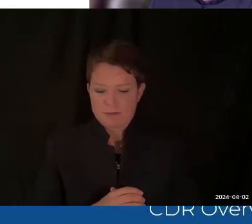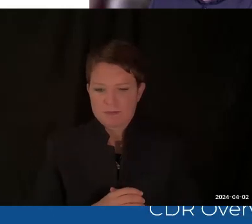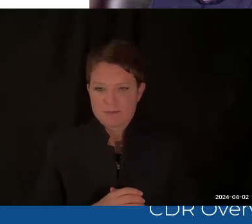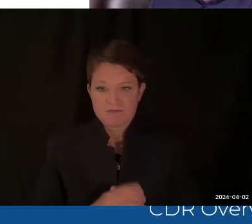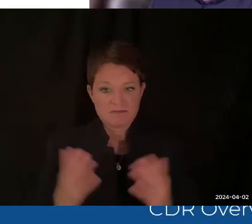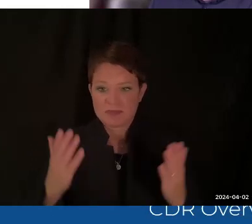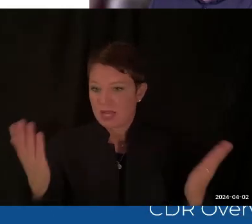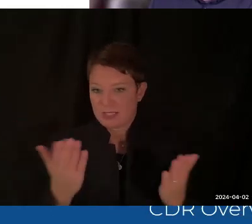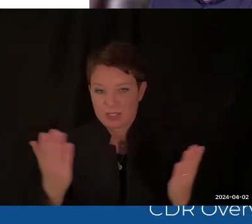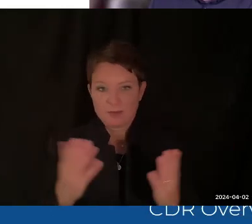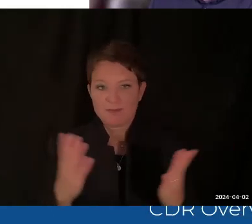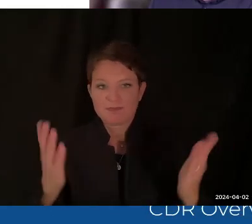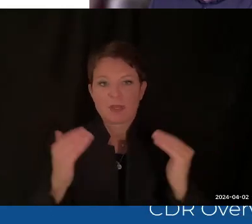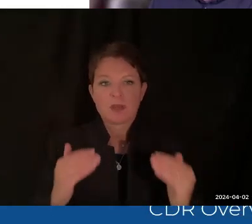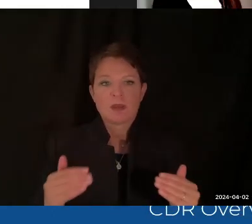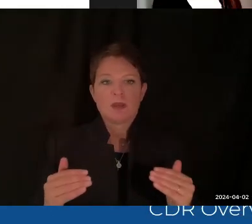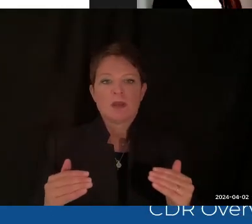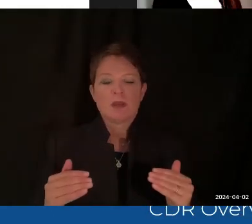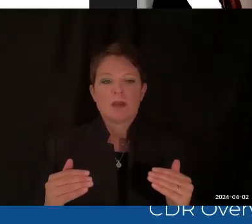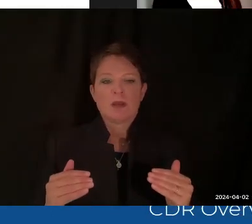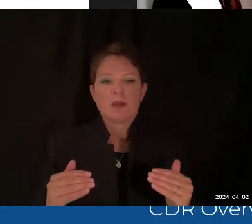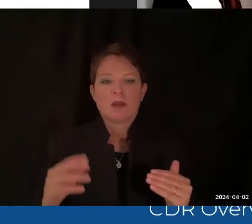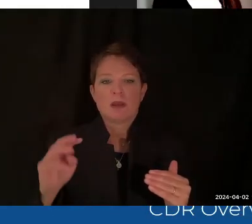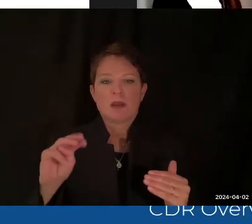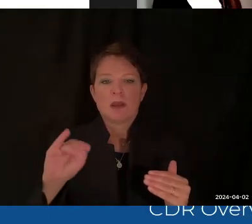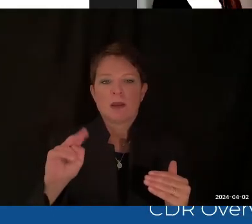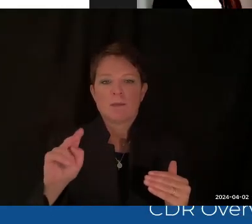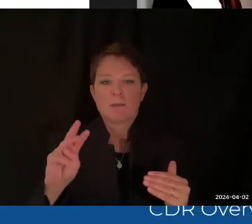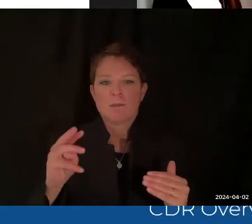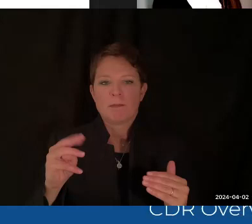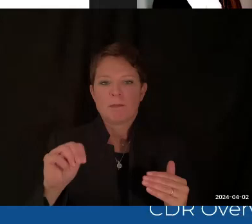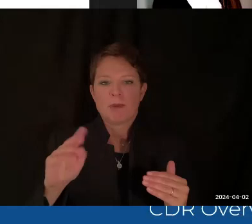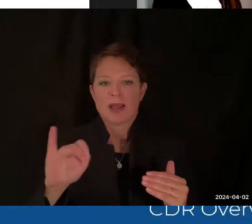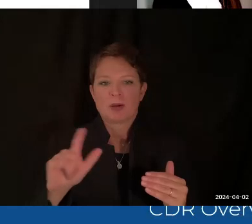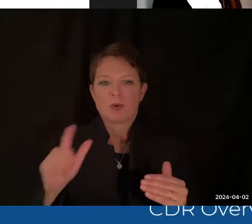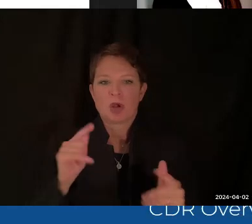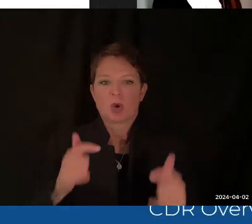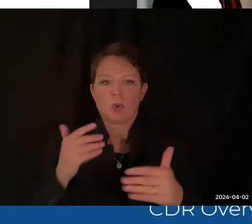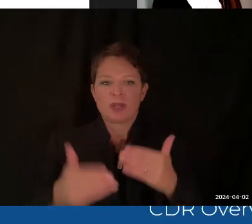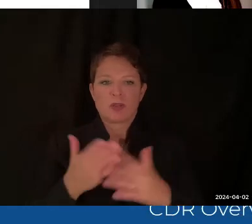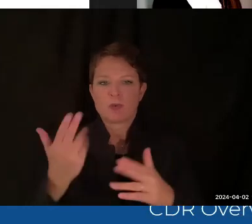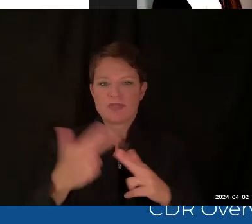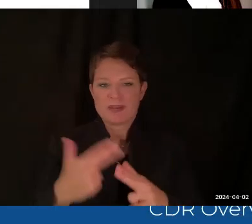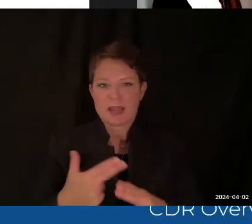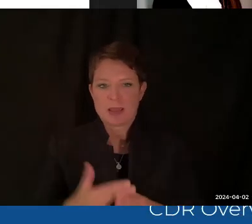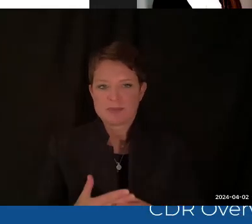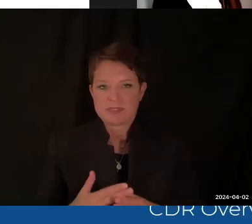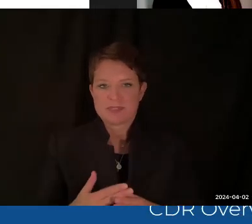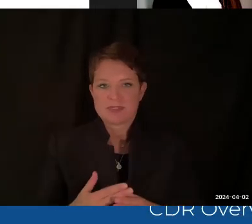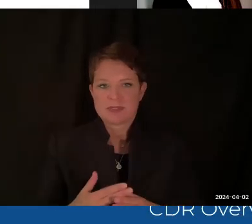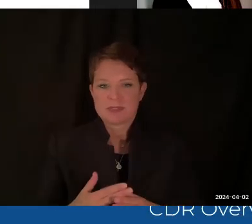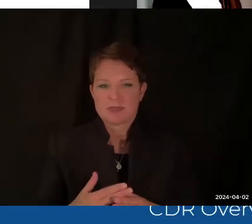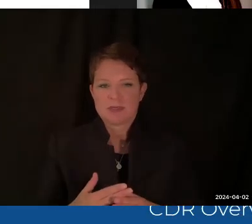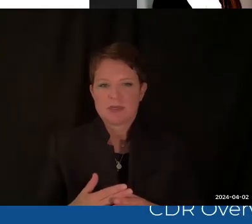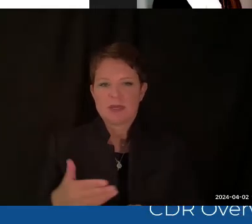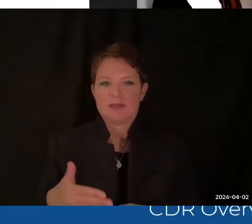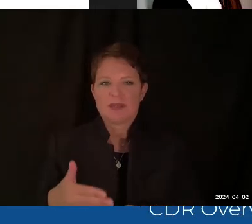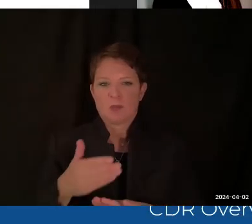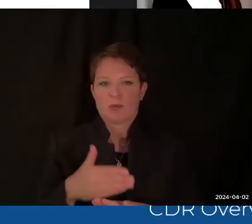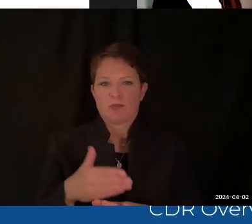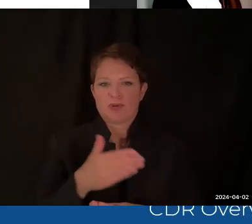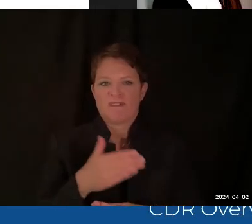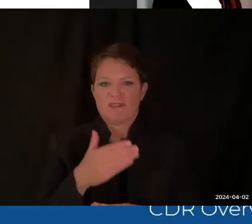Not seeing Ping. Okay, Michael, if you'll allow, we'll go quickly through the names that were